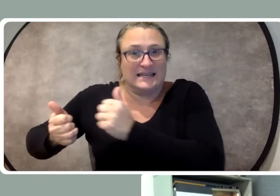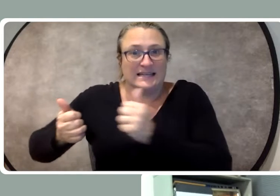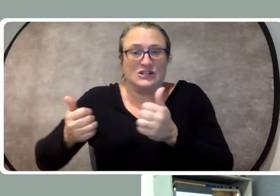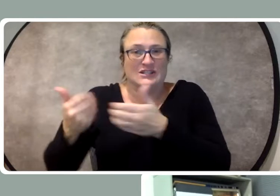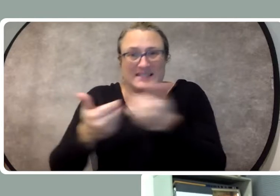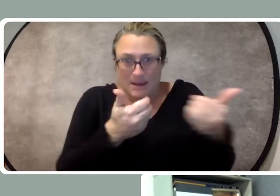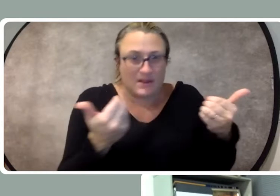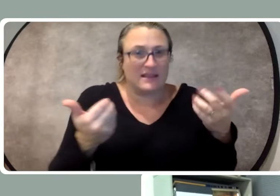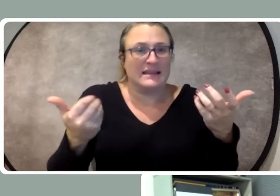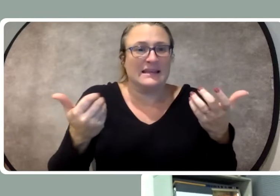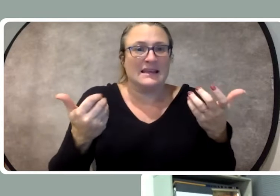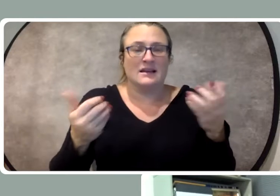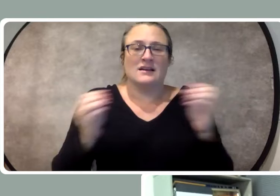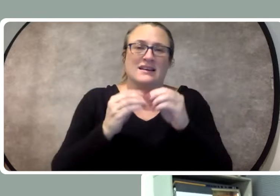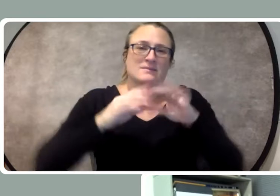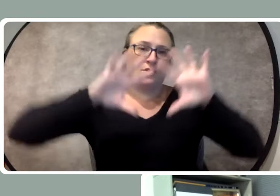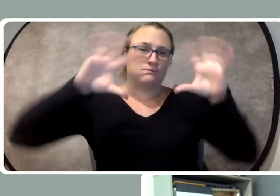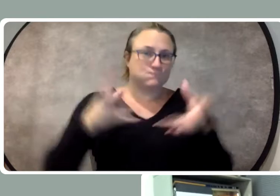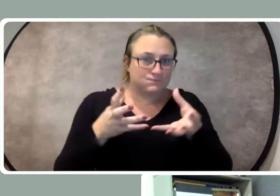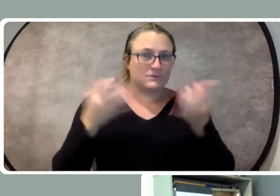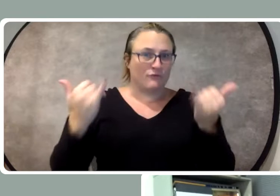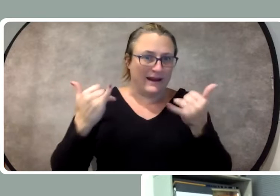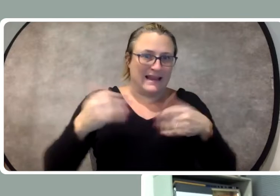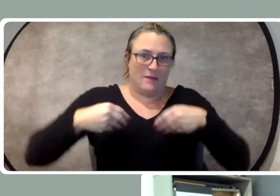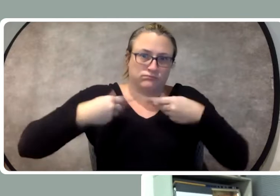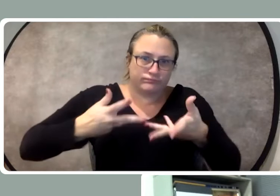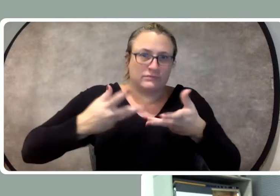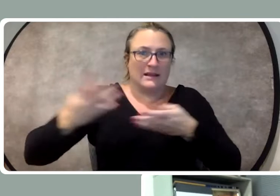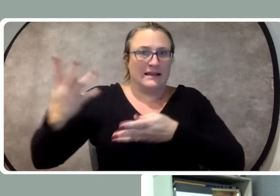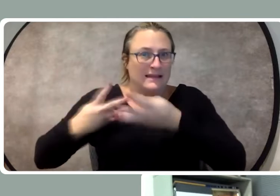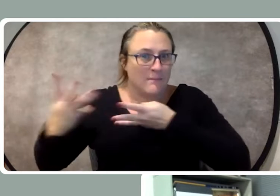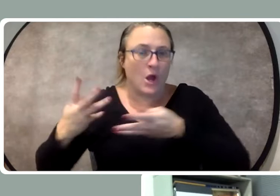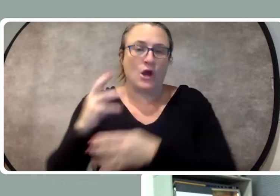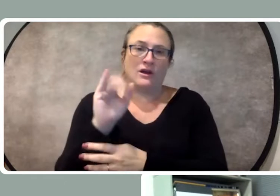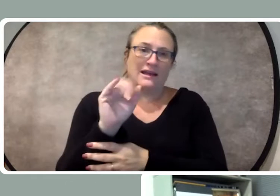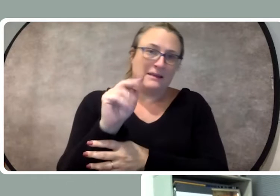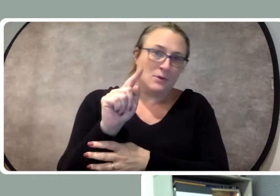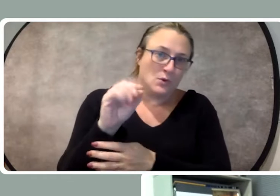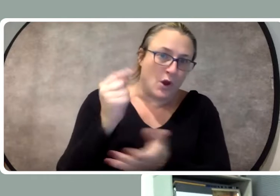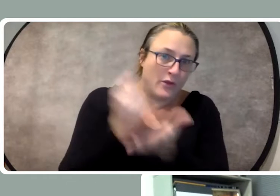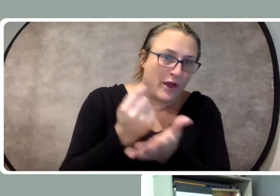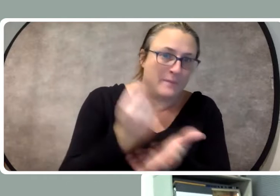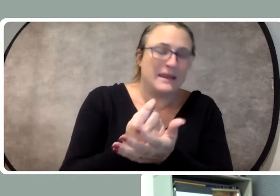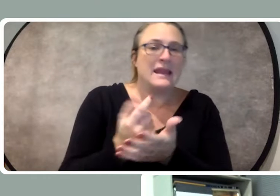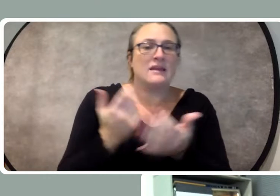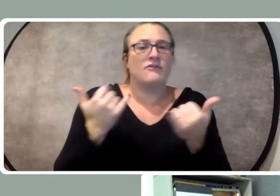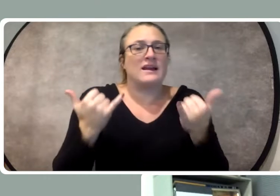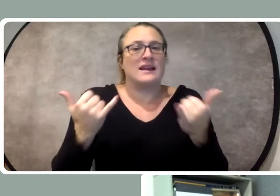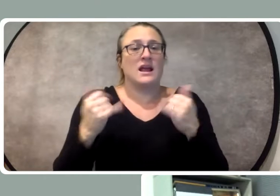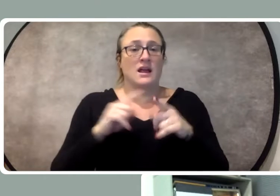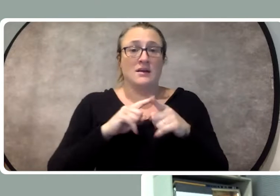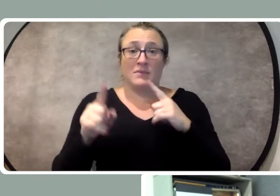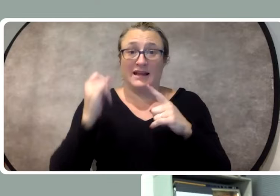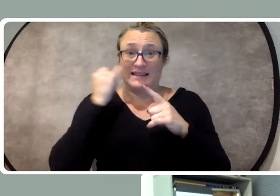separately. We kind of lump them all together and treat them all with chemo and immunotherapy. But if you look molecularly